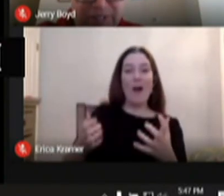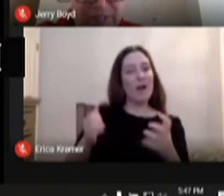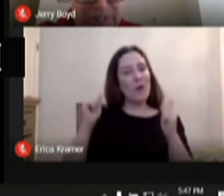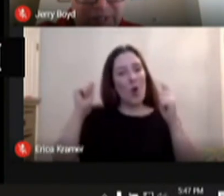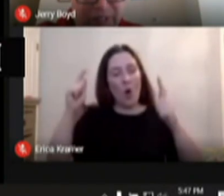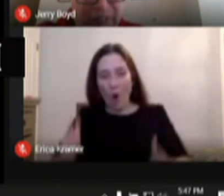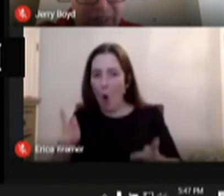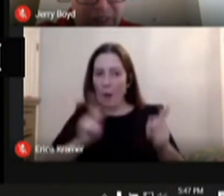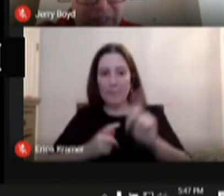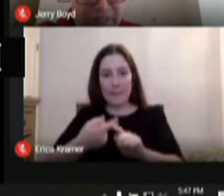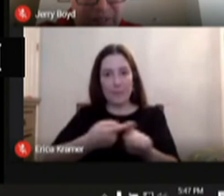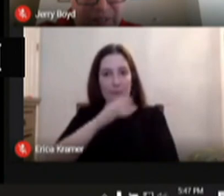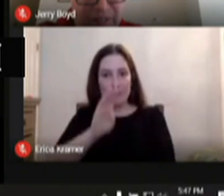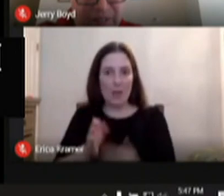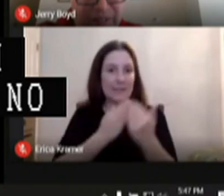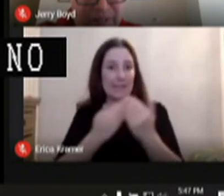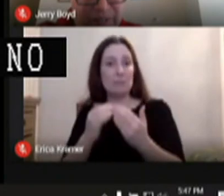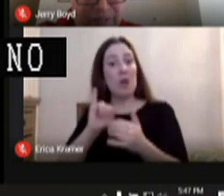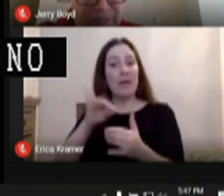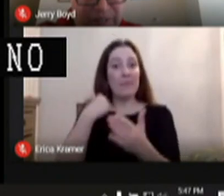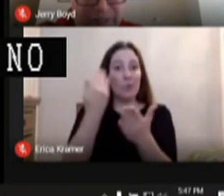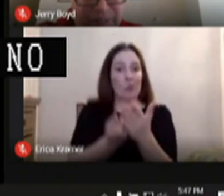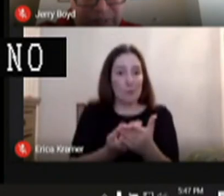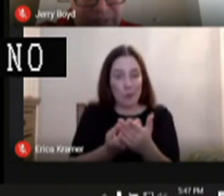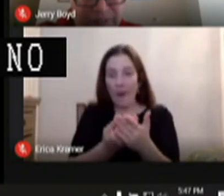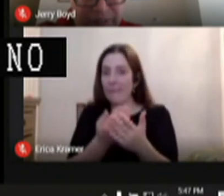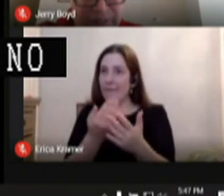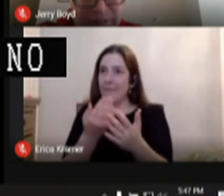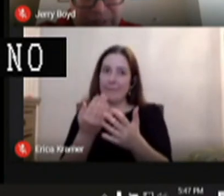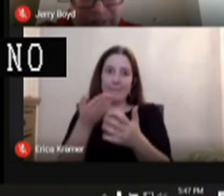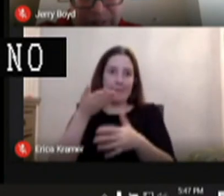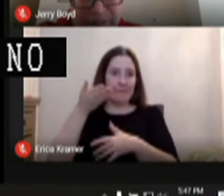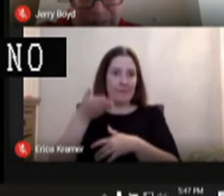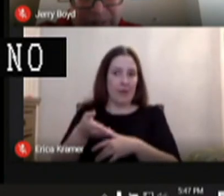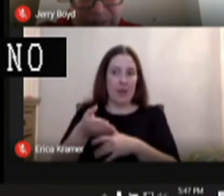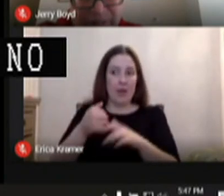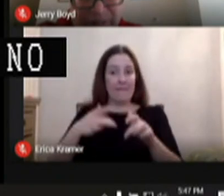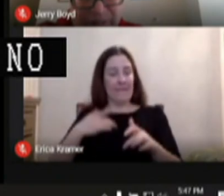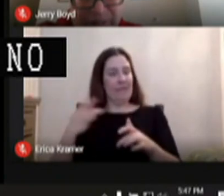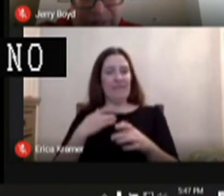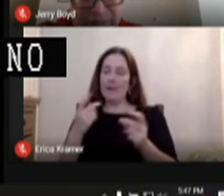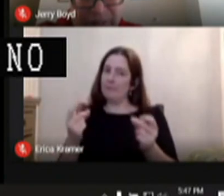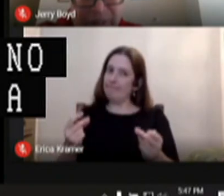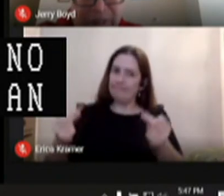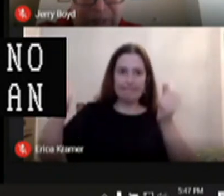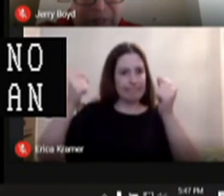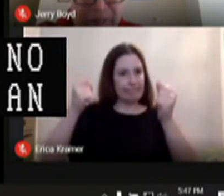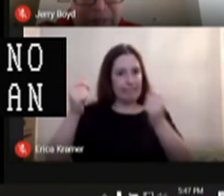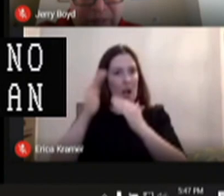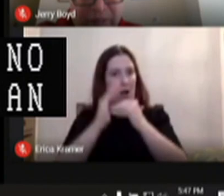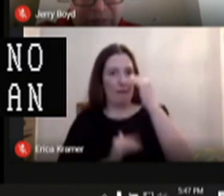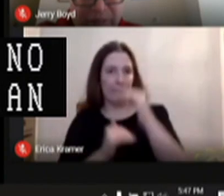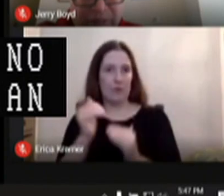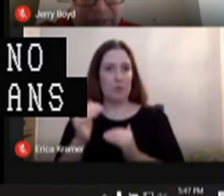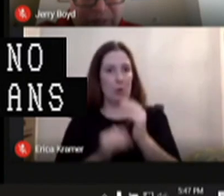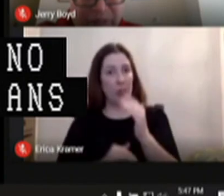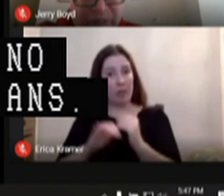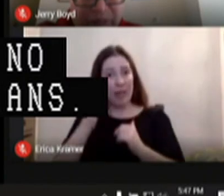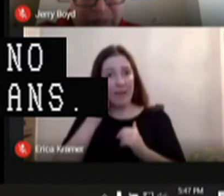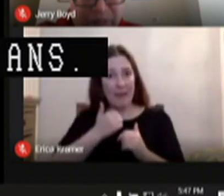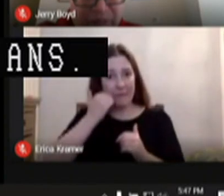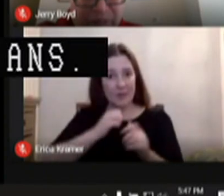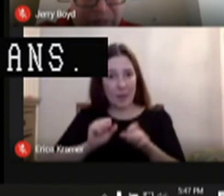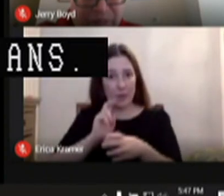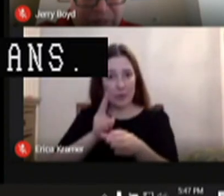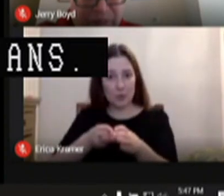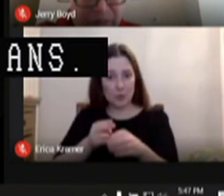they arrive at the plaza, and help them be comfortable for daily use. A flexible and accommodating event venue is about ensuring that